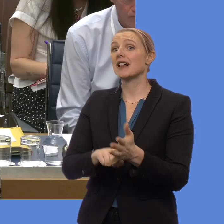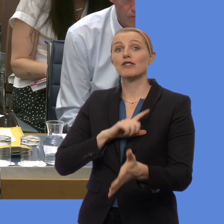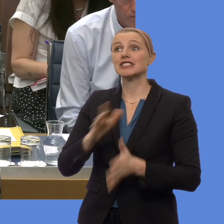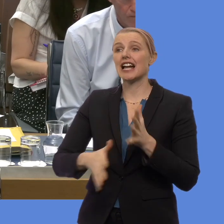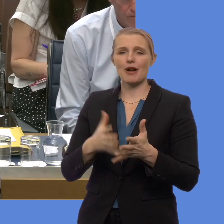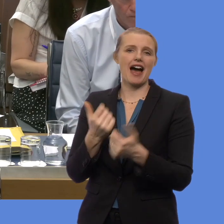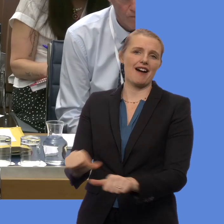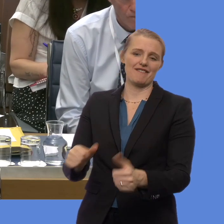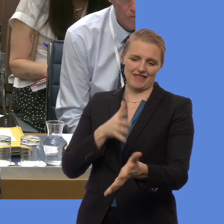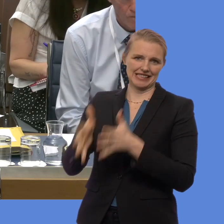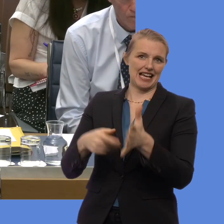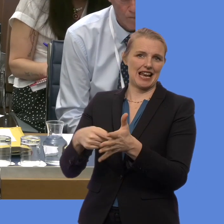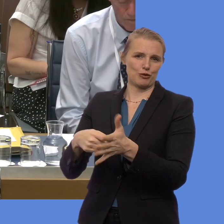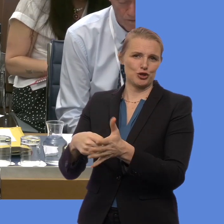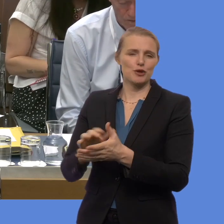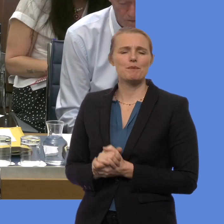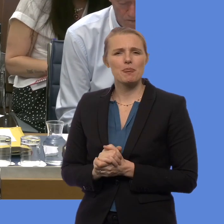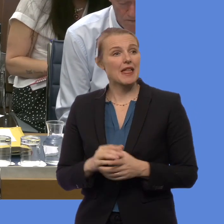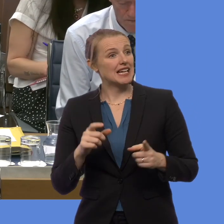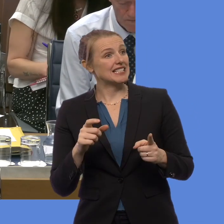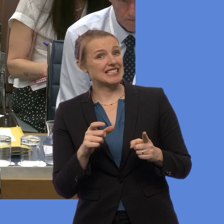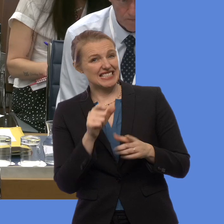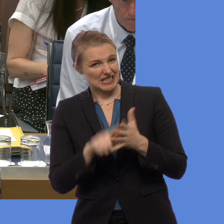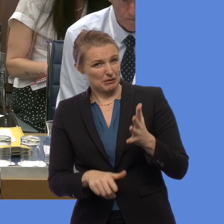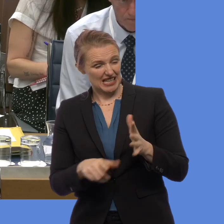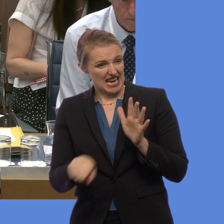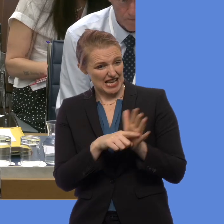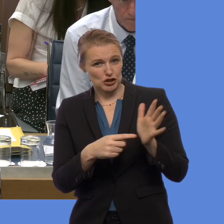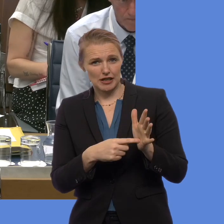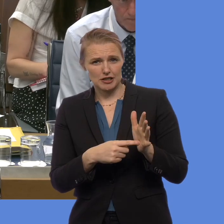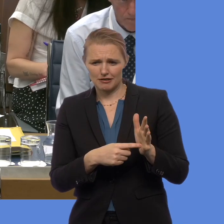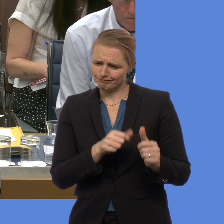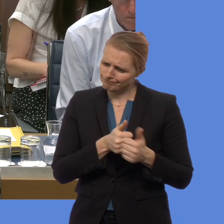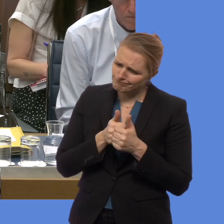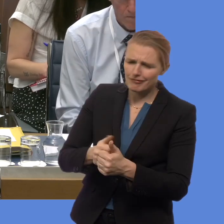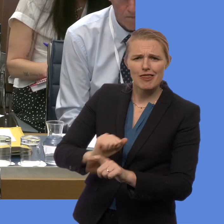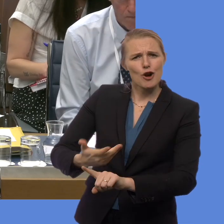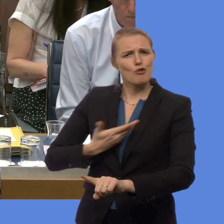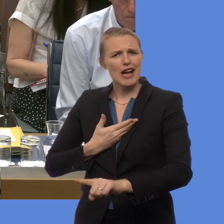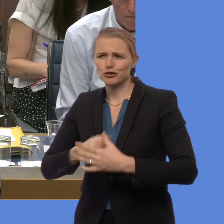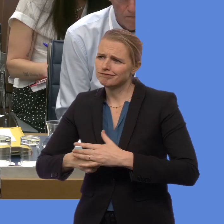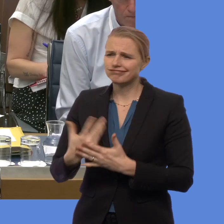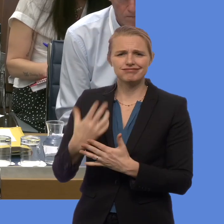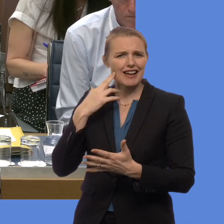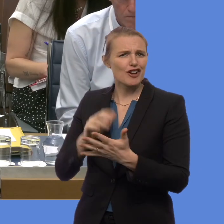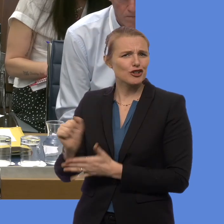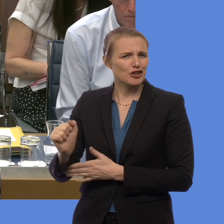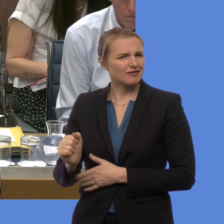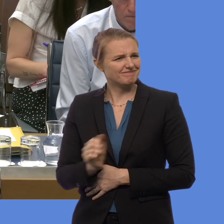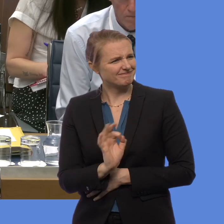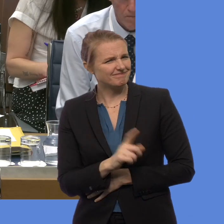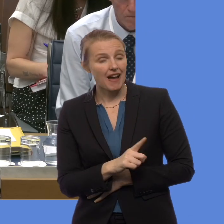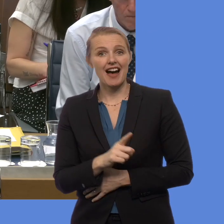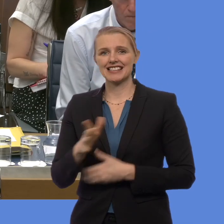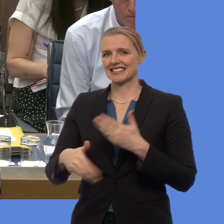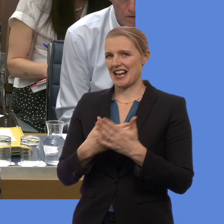They advise that disability legislation does not support the promotion of rights of the deaf community to develop deaf culture. The Sign Language Bill does